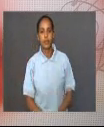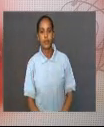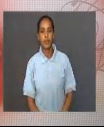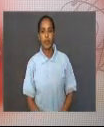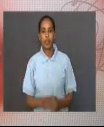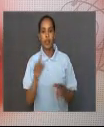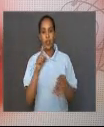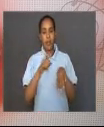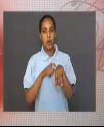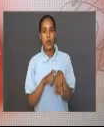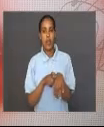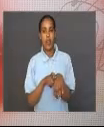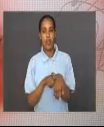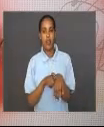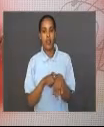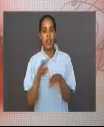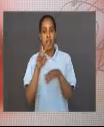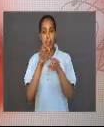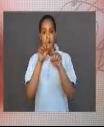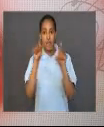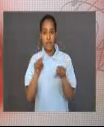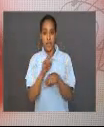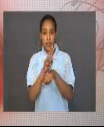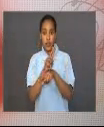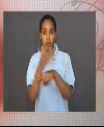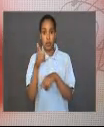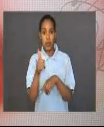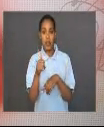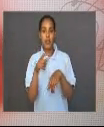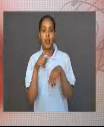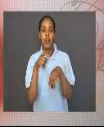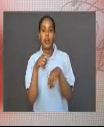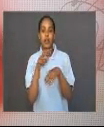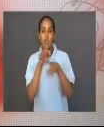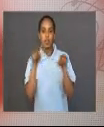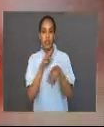In a moment, a video will play on the screen.